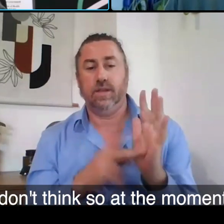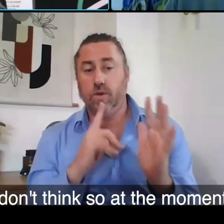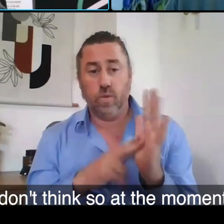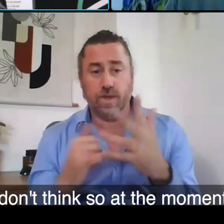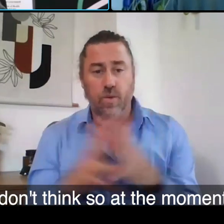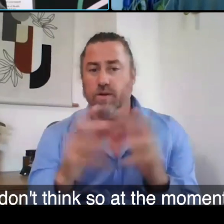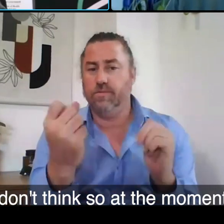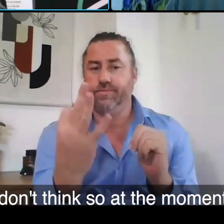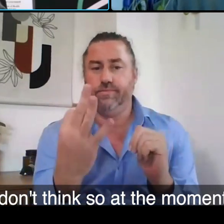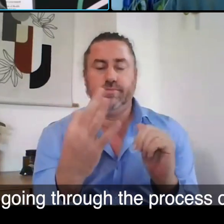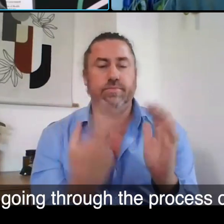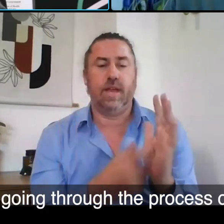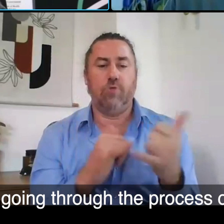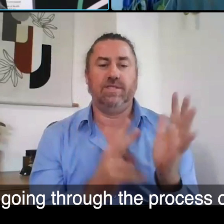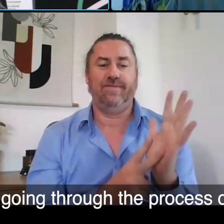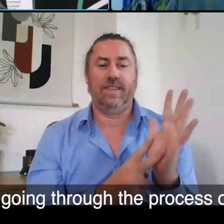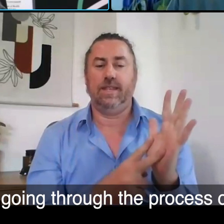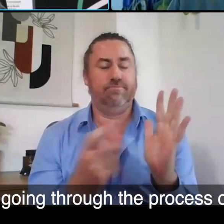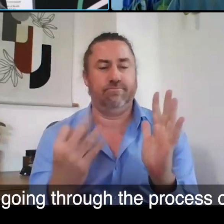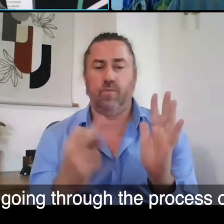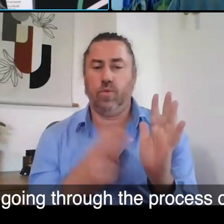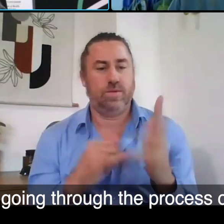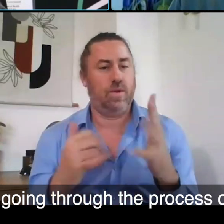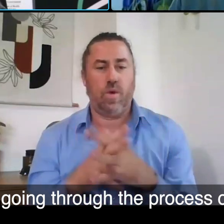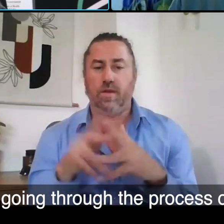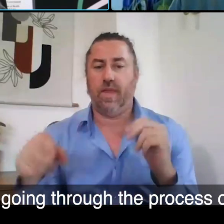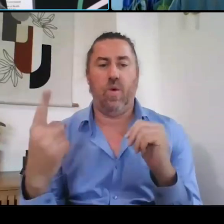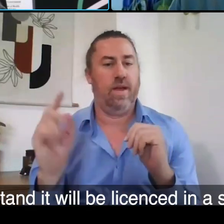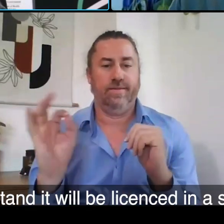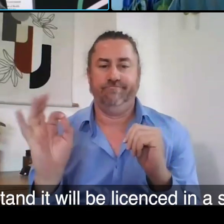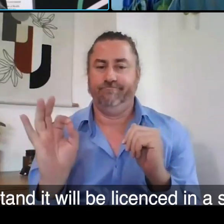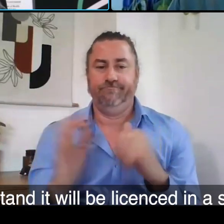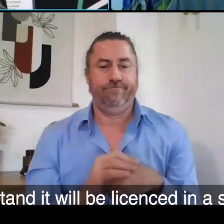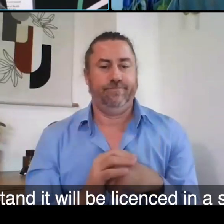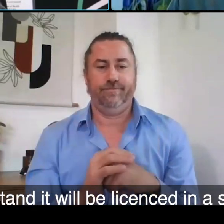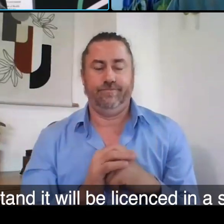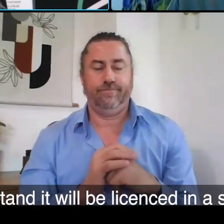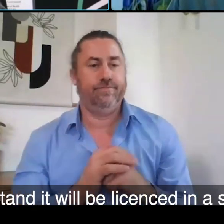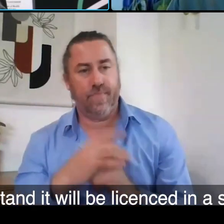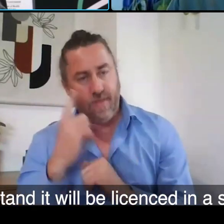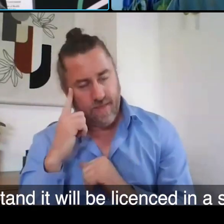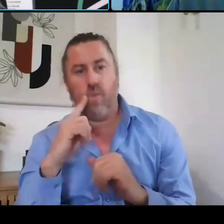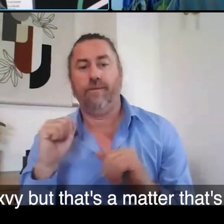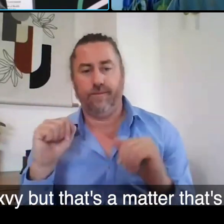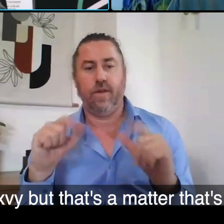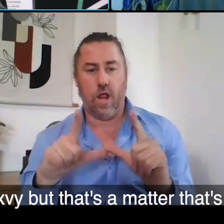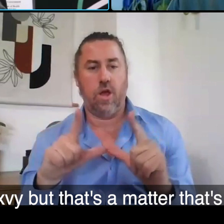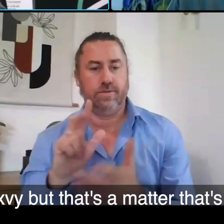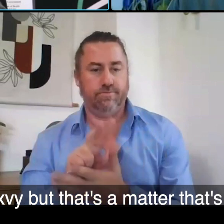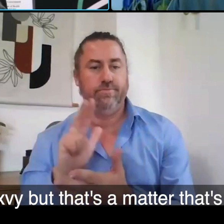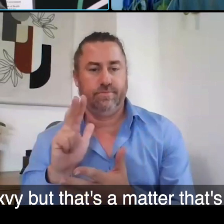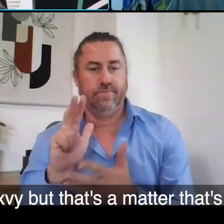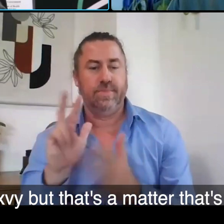at the moment. So that's still going through the process of availability. We understand it will be licensed in a similar way